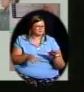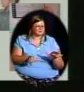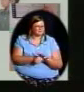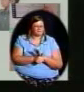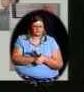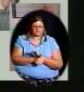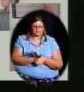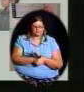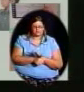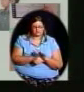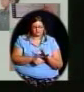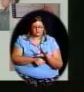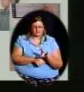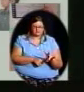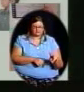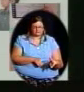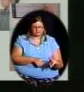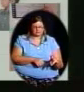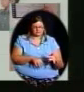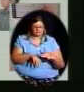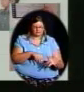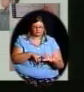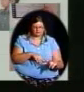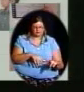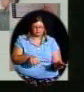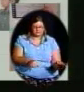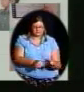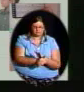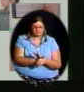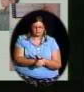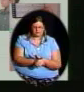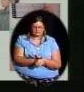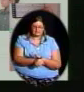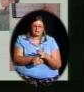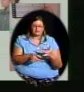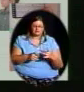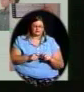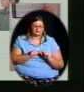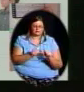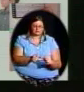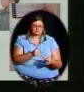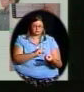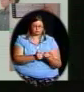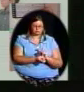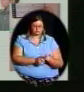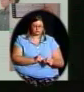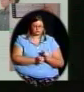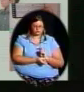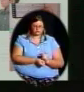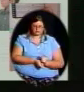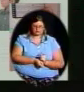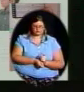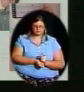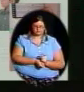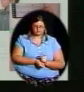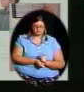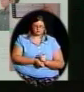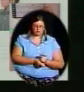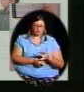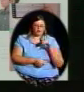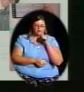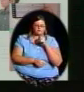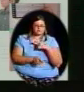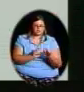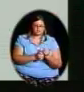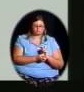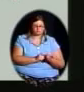of the vacancies that we started with have been filled. And that keeps changing. Dr. Letcher keeps coming up every day and changing those figures as we get